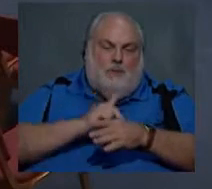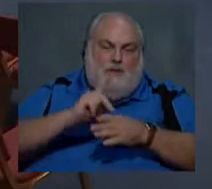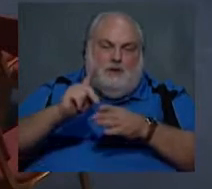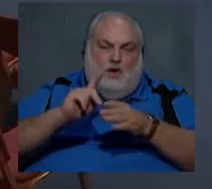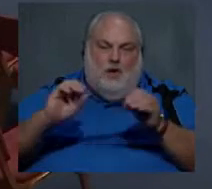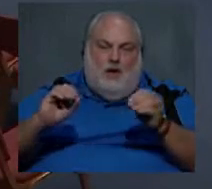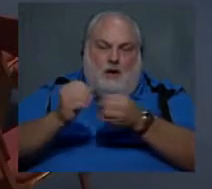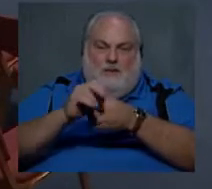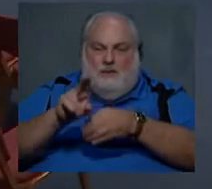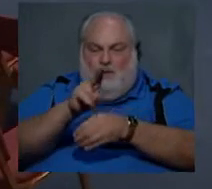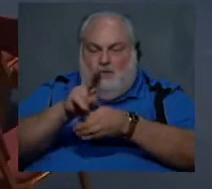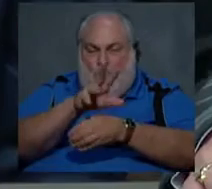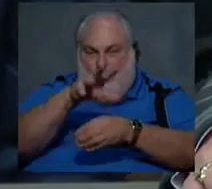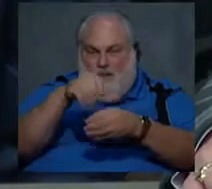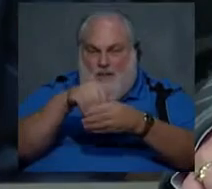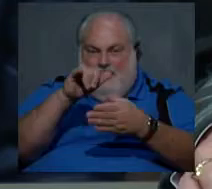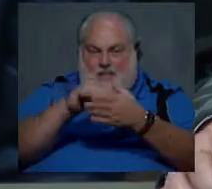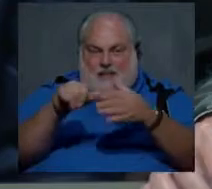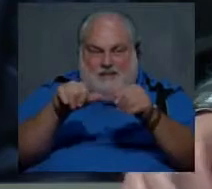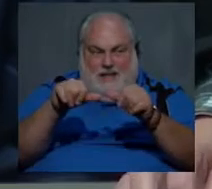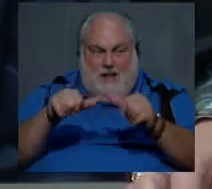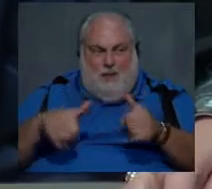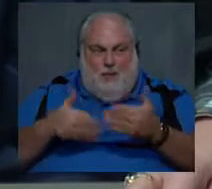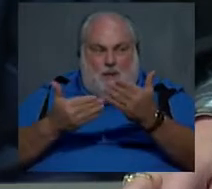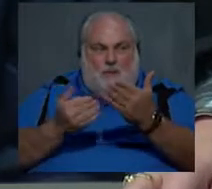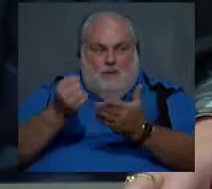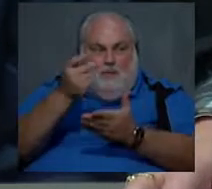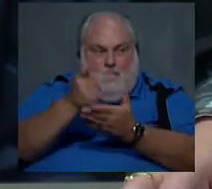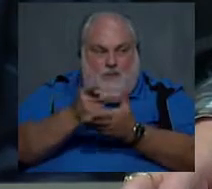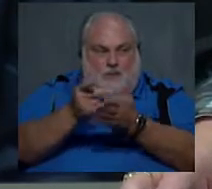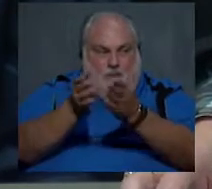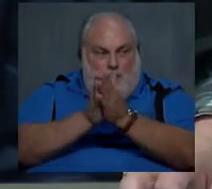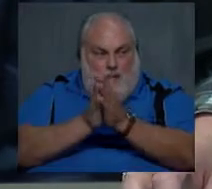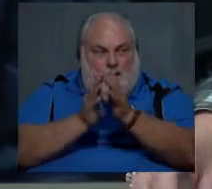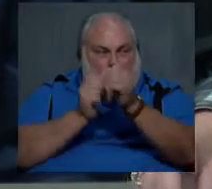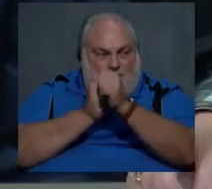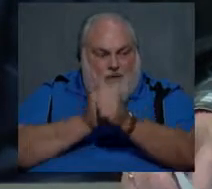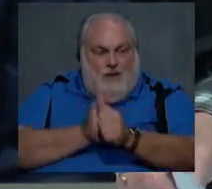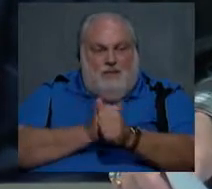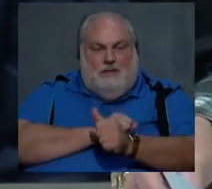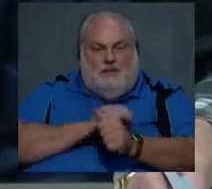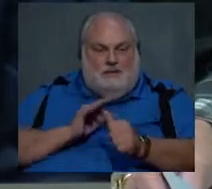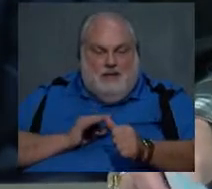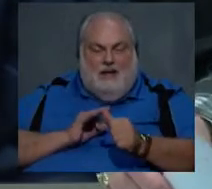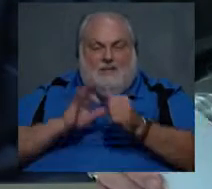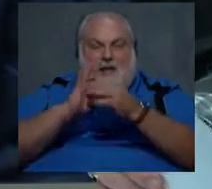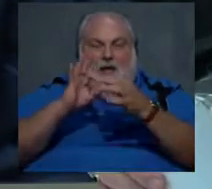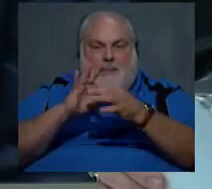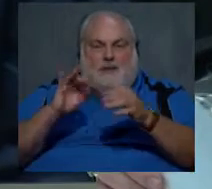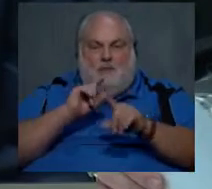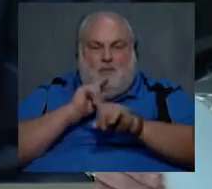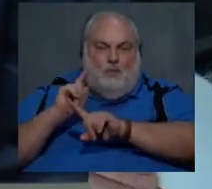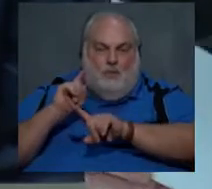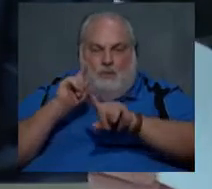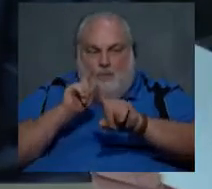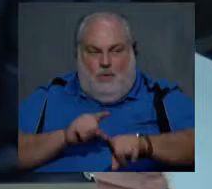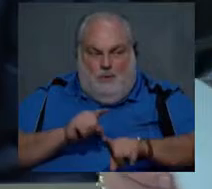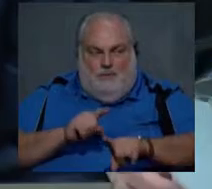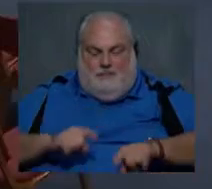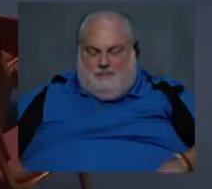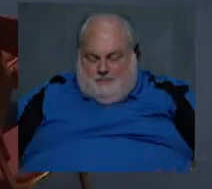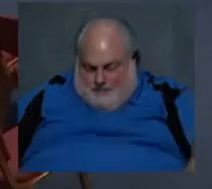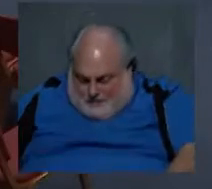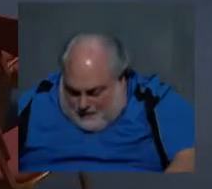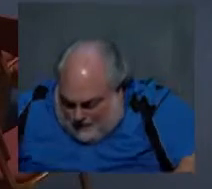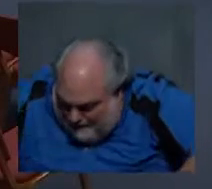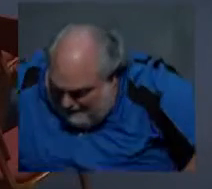uses as allowable uses for the site. Staff recommends approval of the request, subject to compliance with the comments and conditions as outlined in the agenda staff